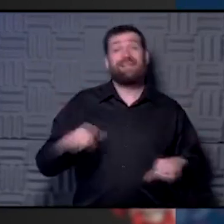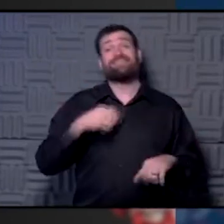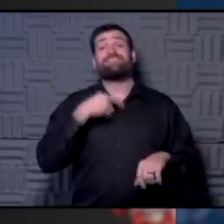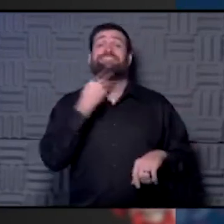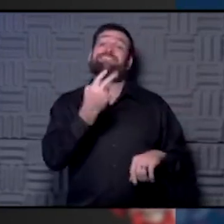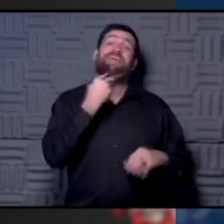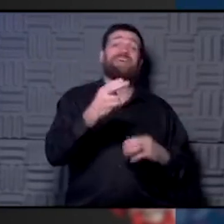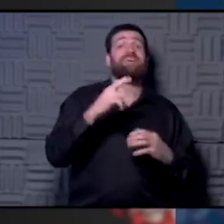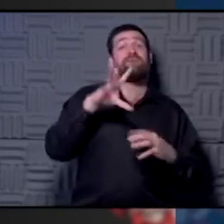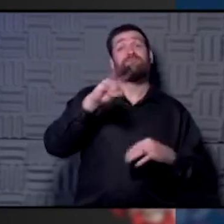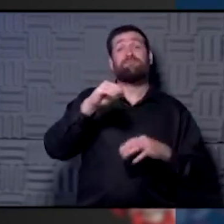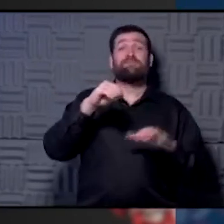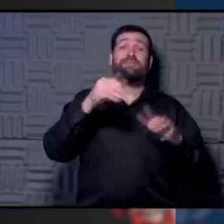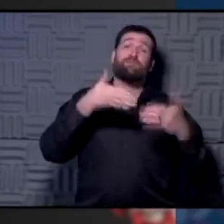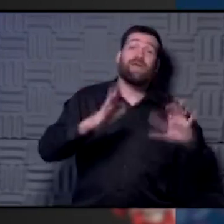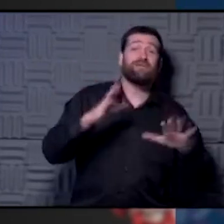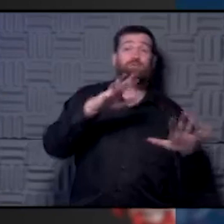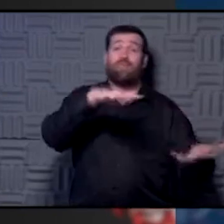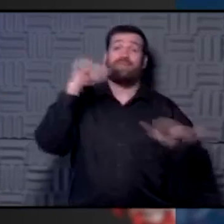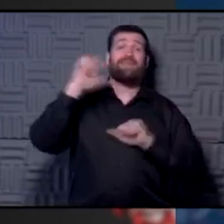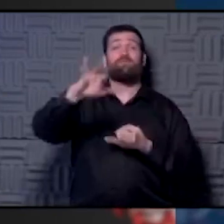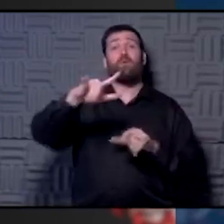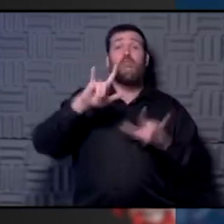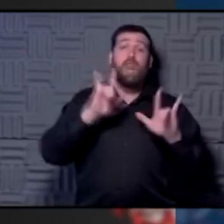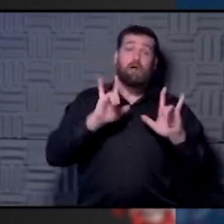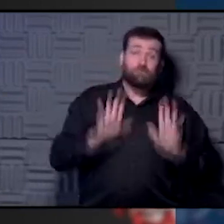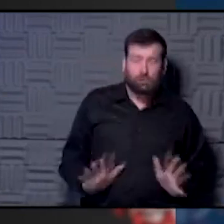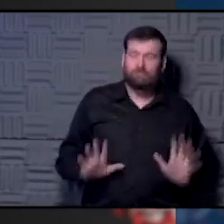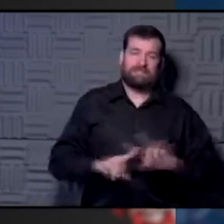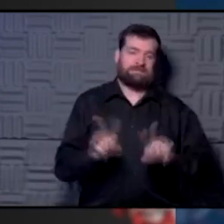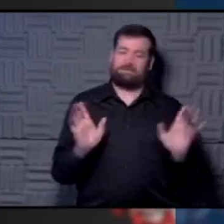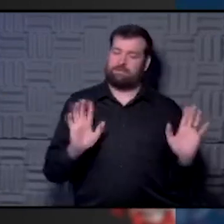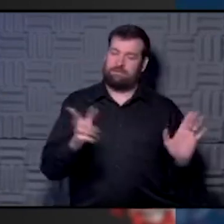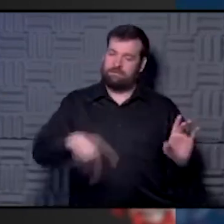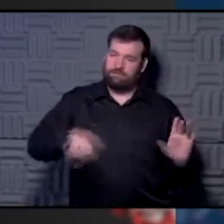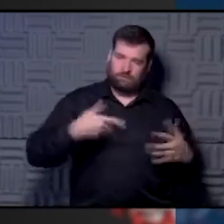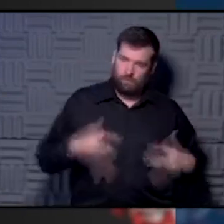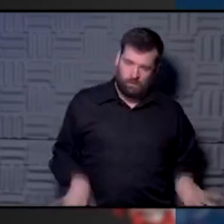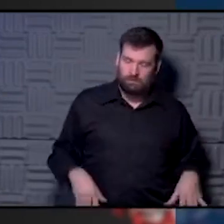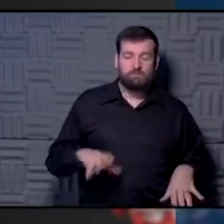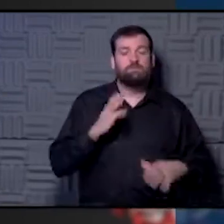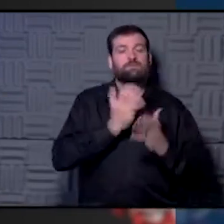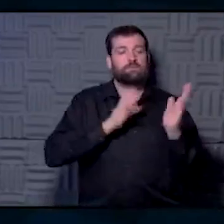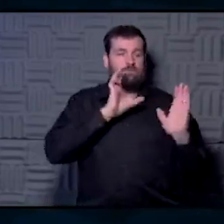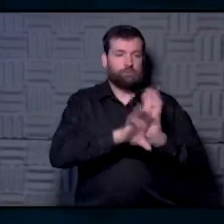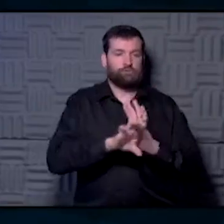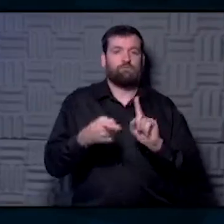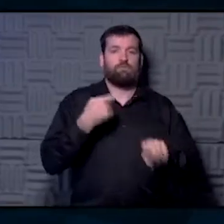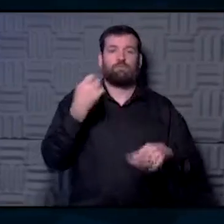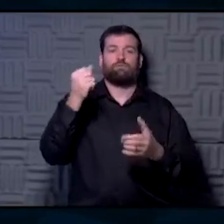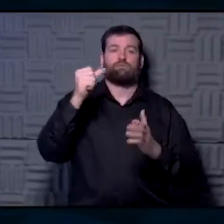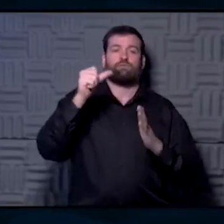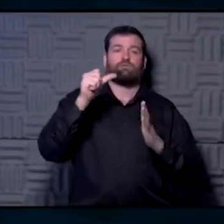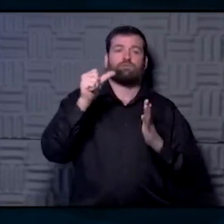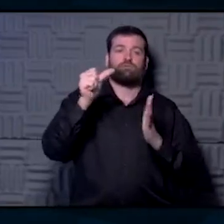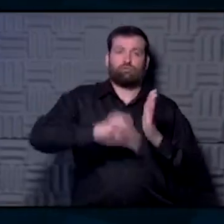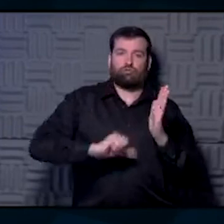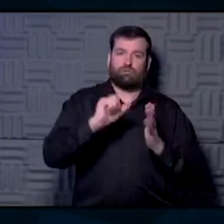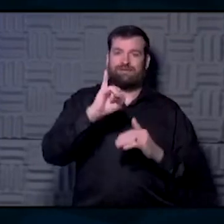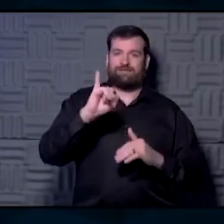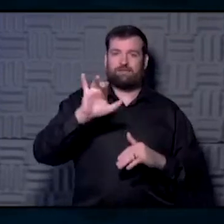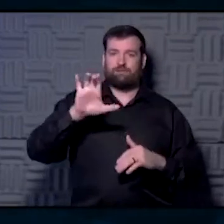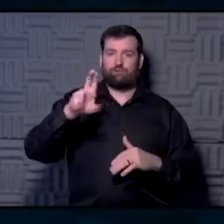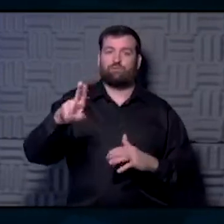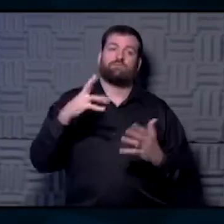ways to leave your lover, but you don't want me to do that. Hey, coming up are some pictures from our surgical ICU here at the health system. We